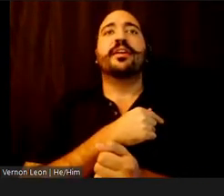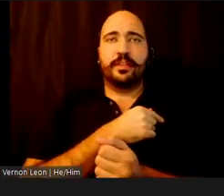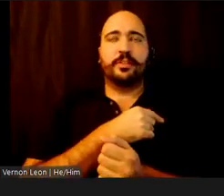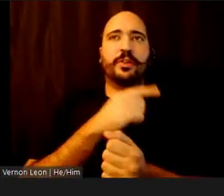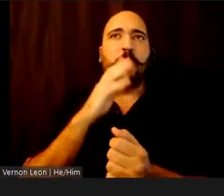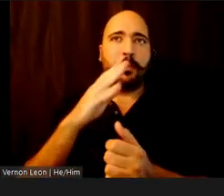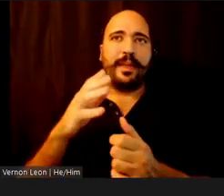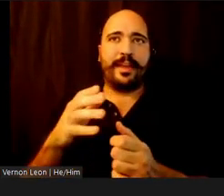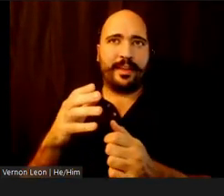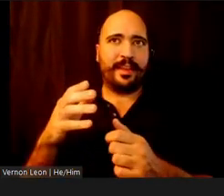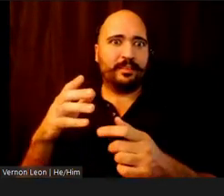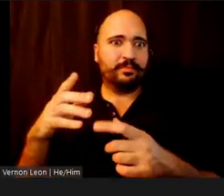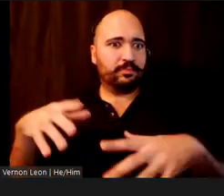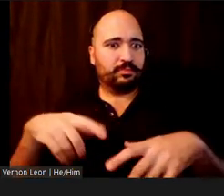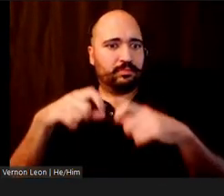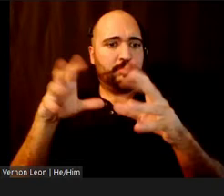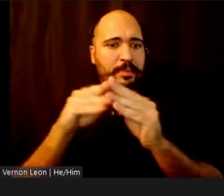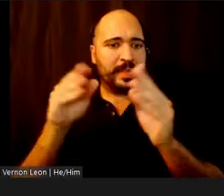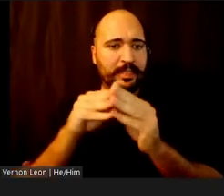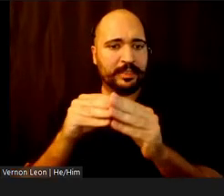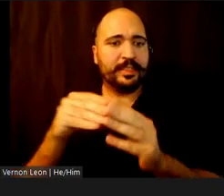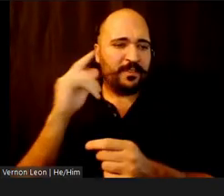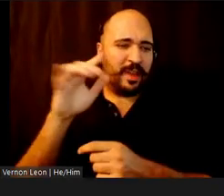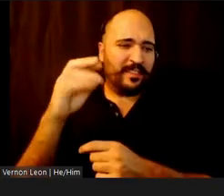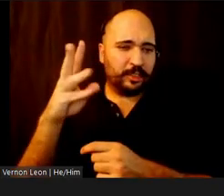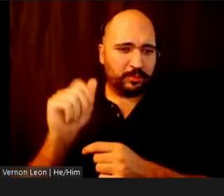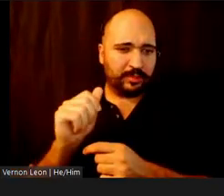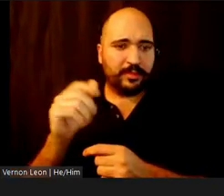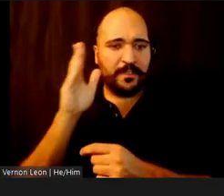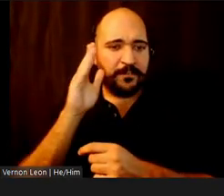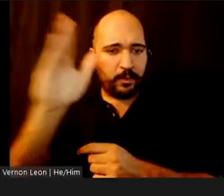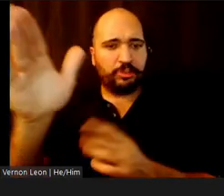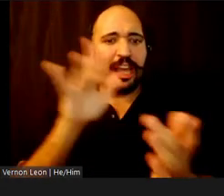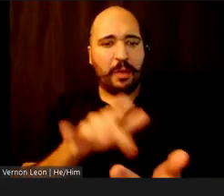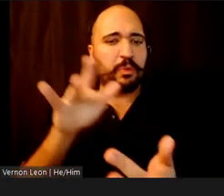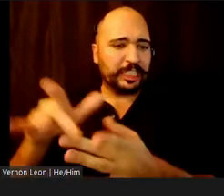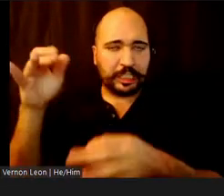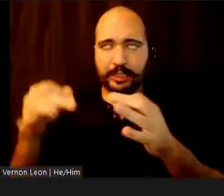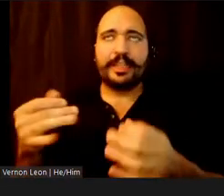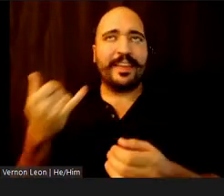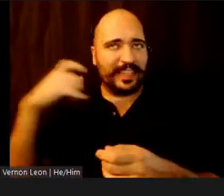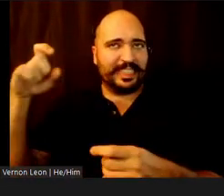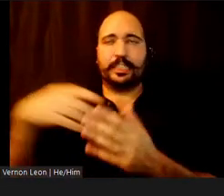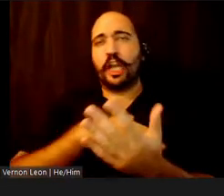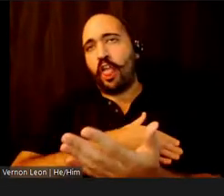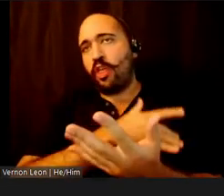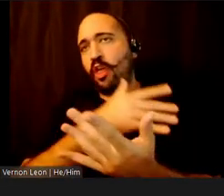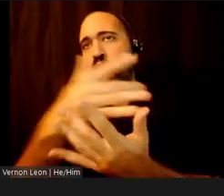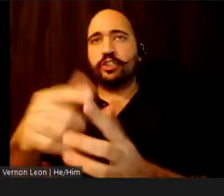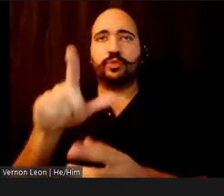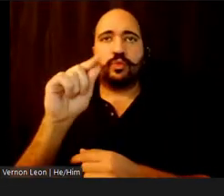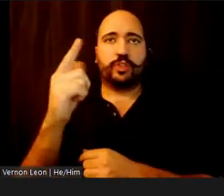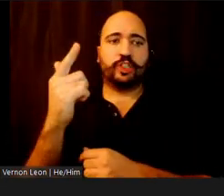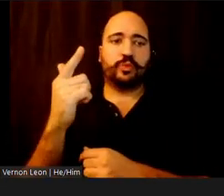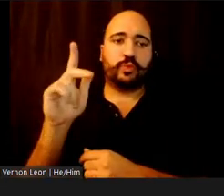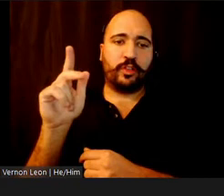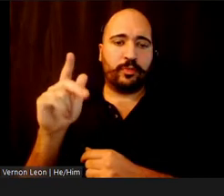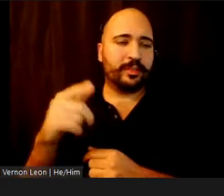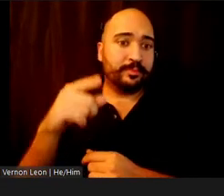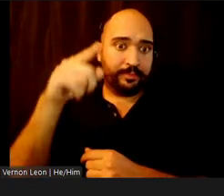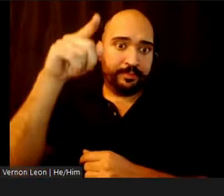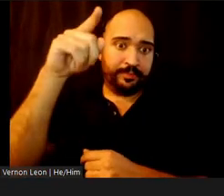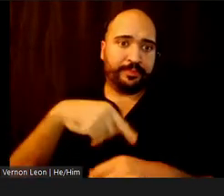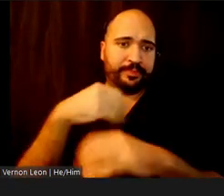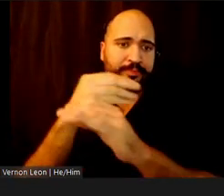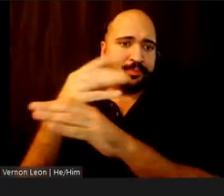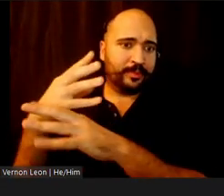and traffic mobility review board process during 2023. Here's the list of all the public outreach webinars held to date.